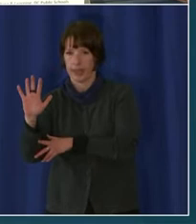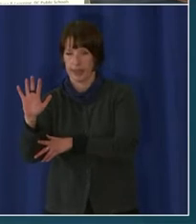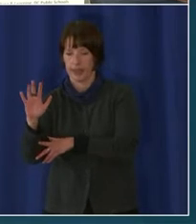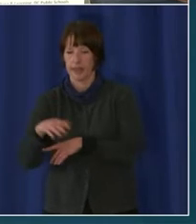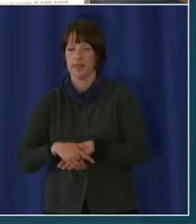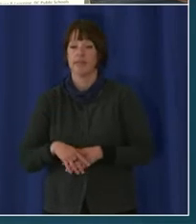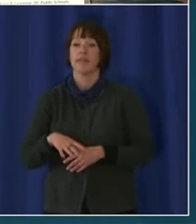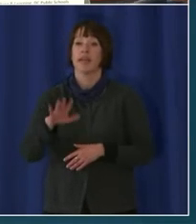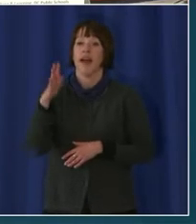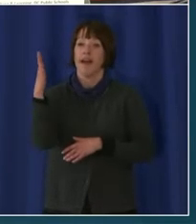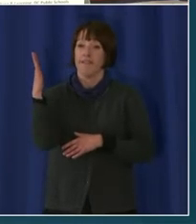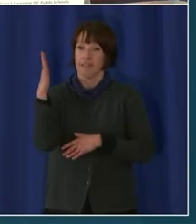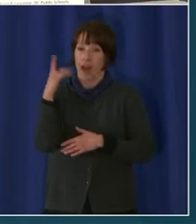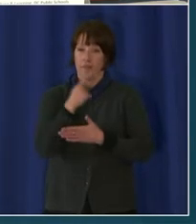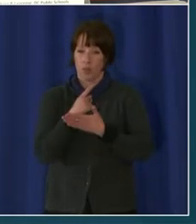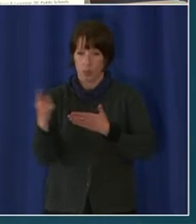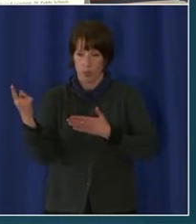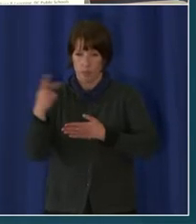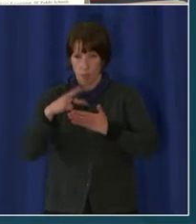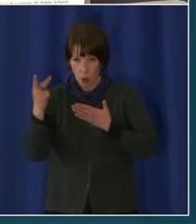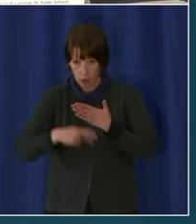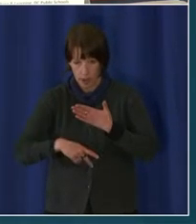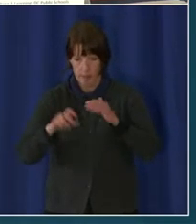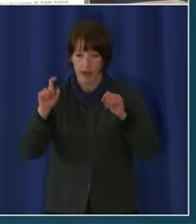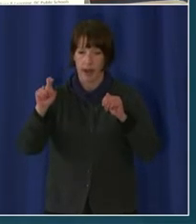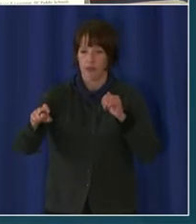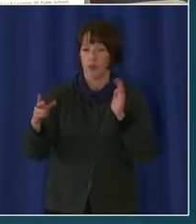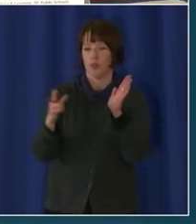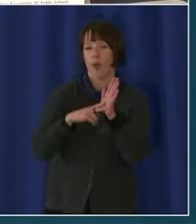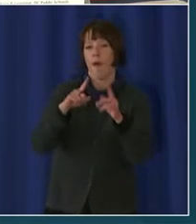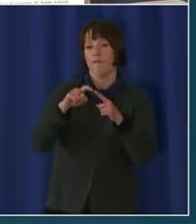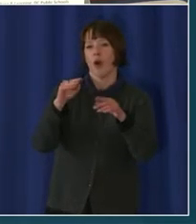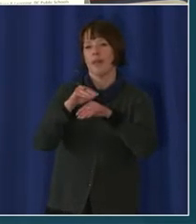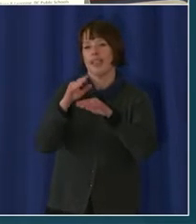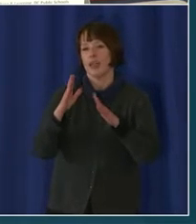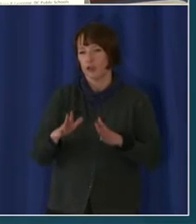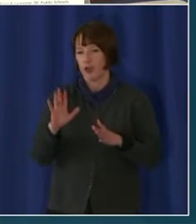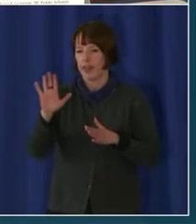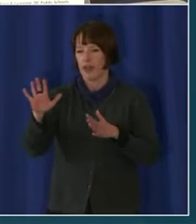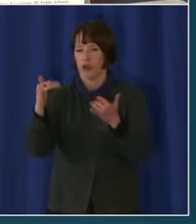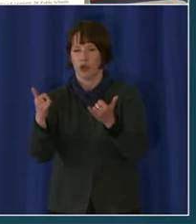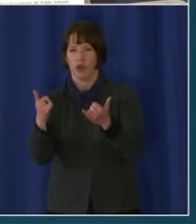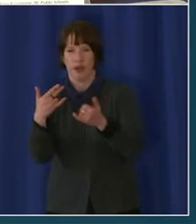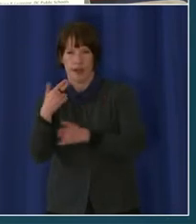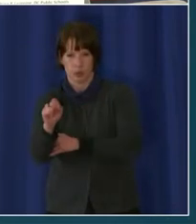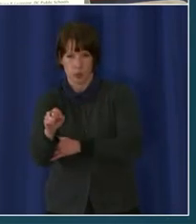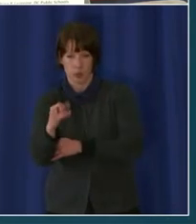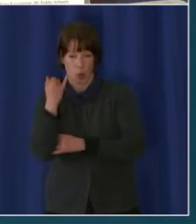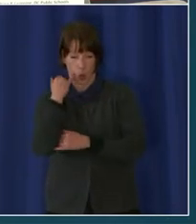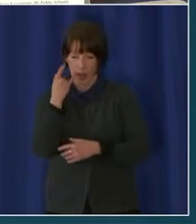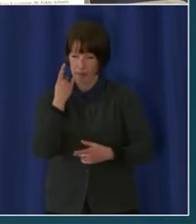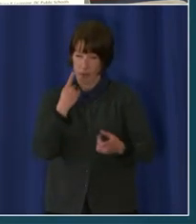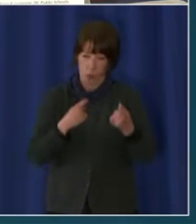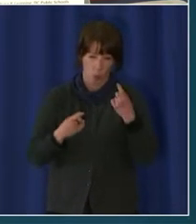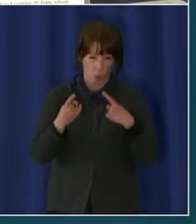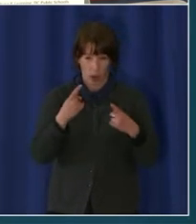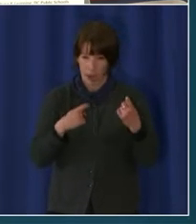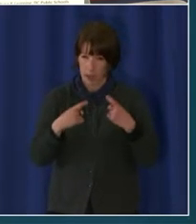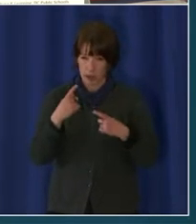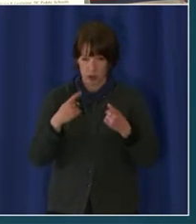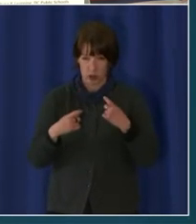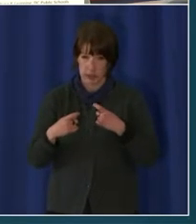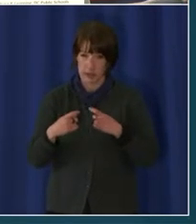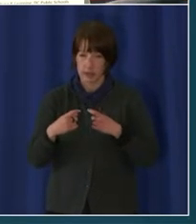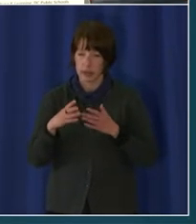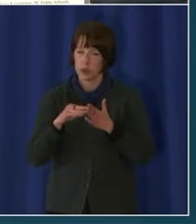It's a 5-week program. Students will be enrolled by their counselors at their current high school. So if there are any questions about